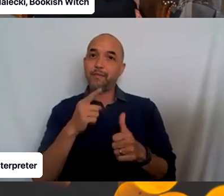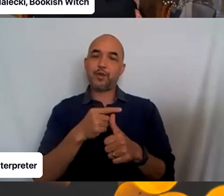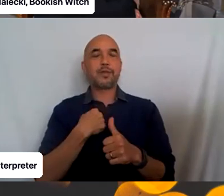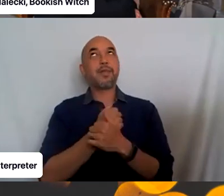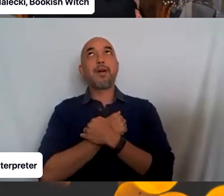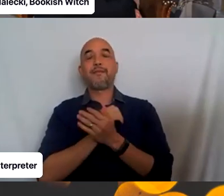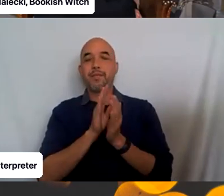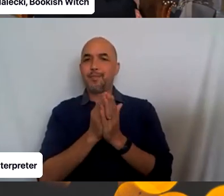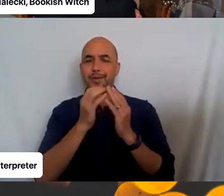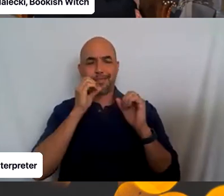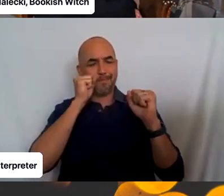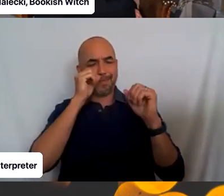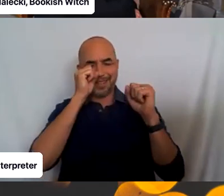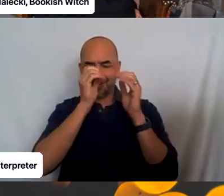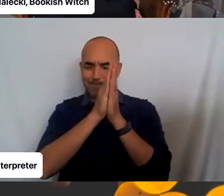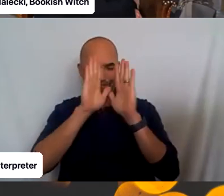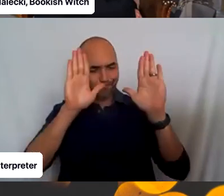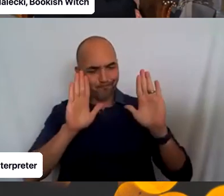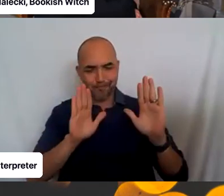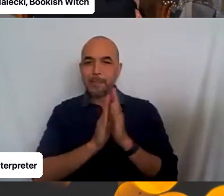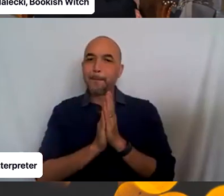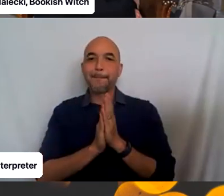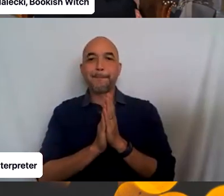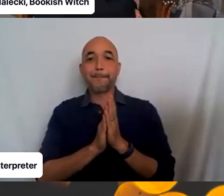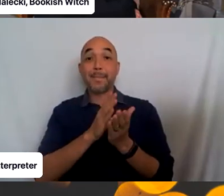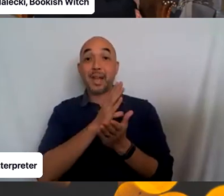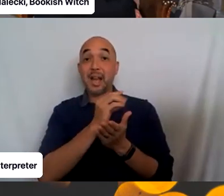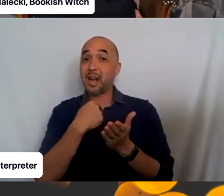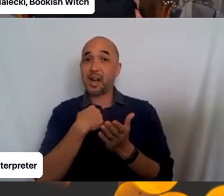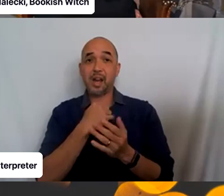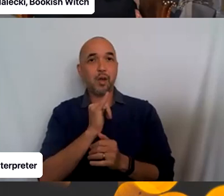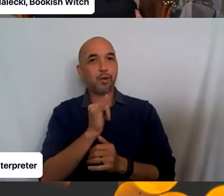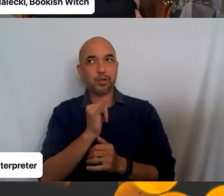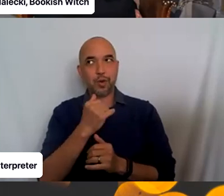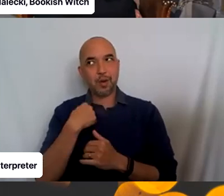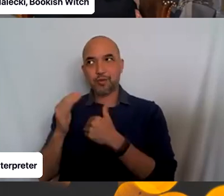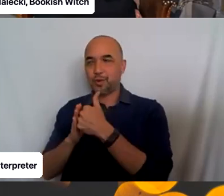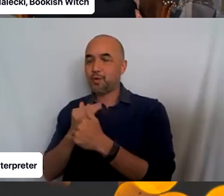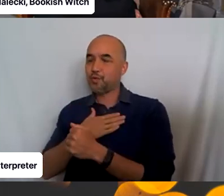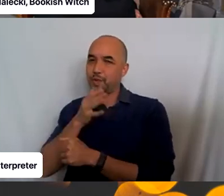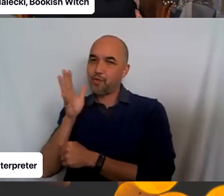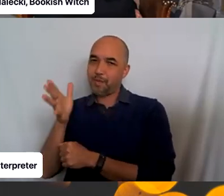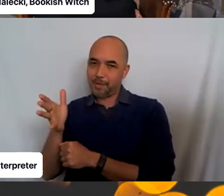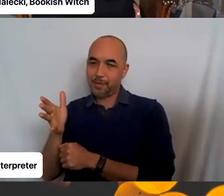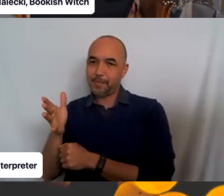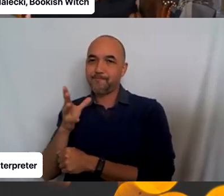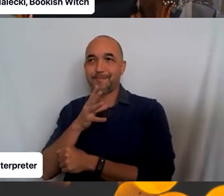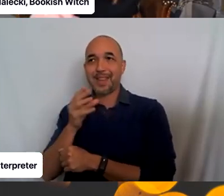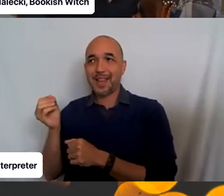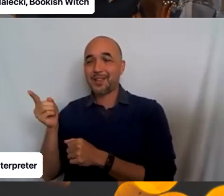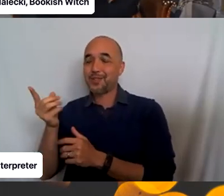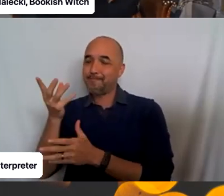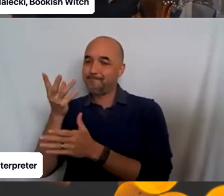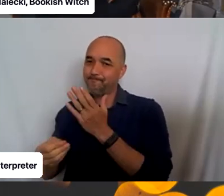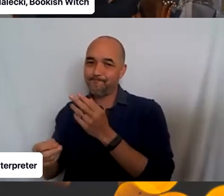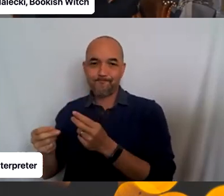was amazing. And I too was very, very close with my grandmother. And we also lost her very suddenly. It's